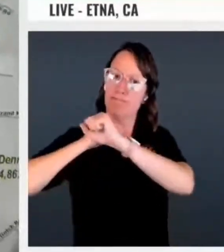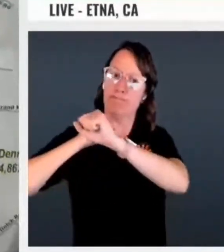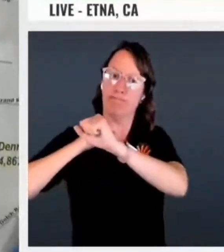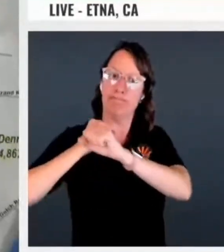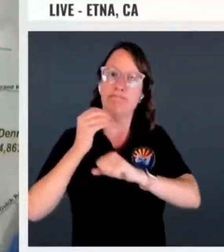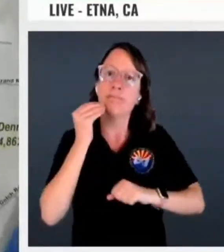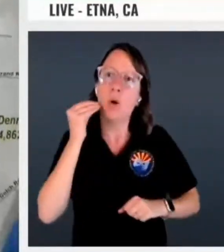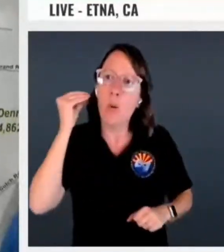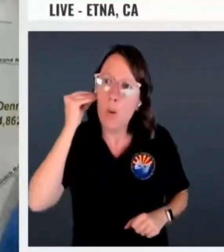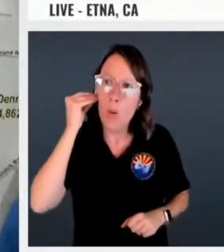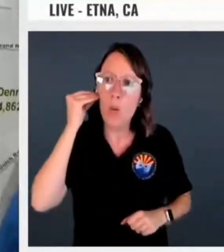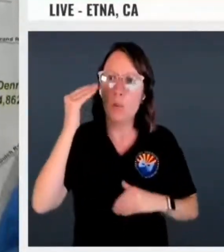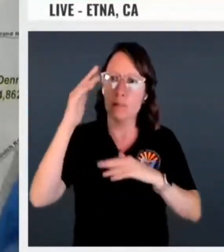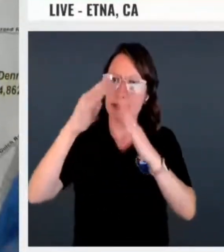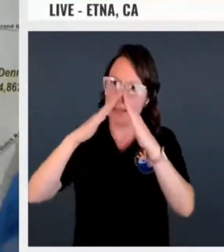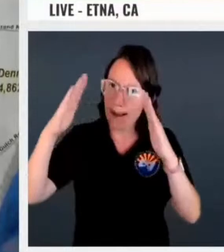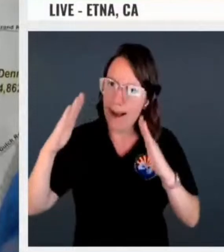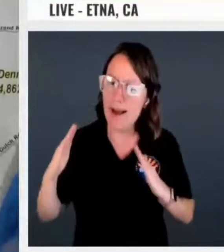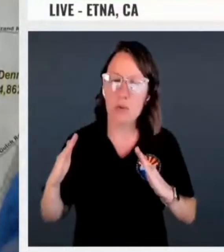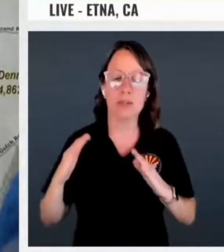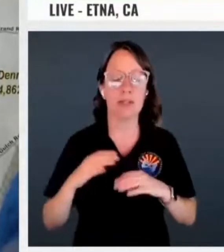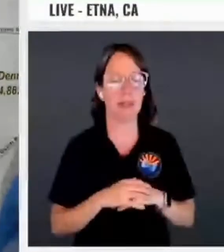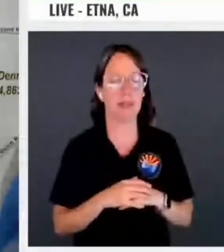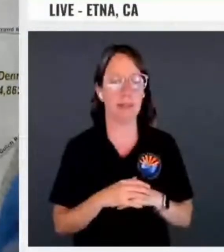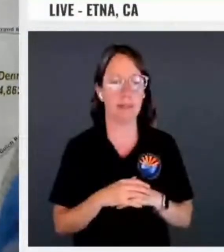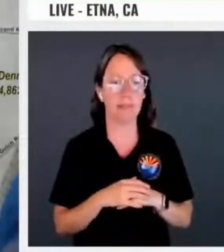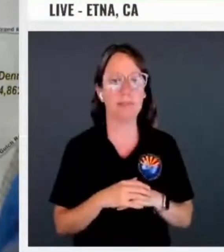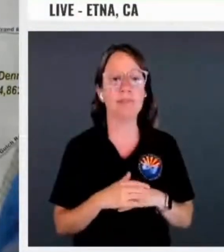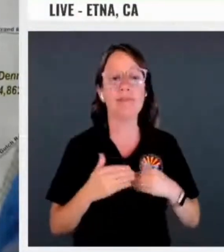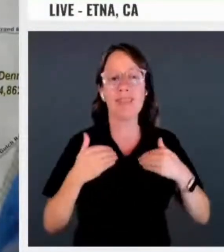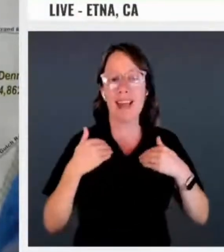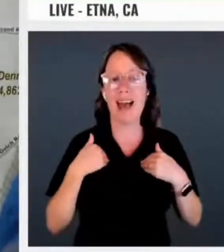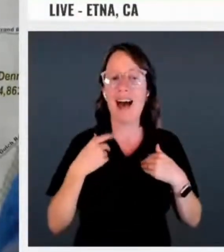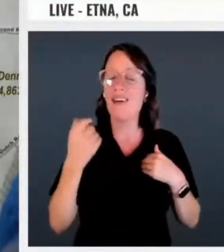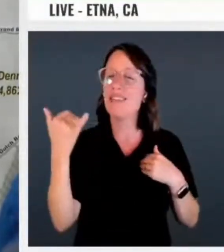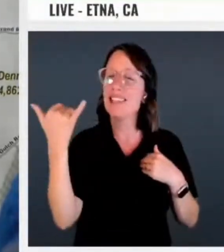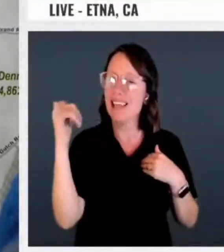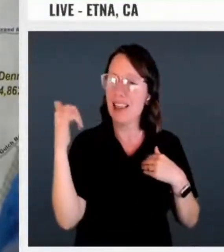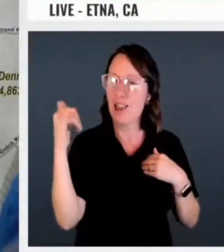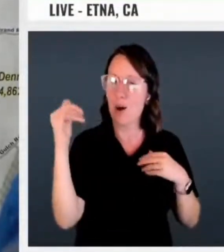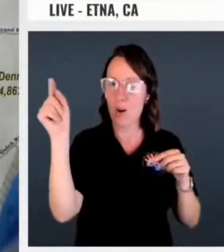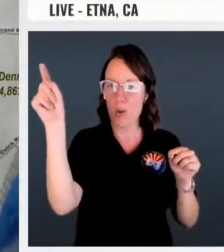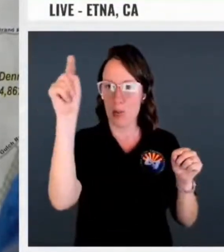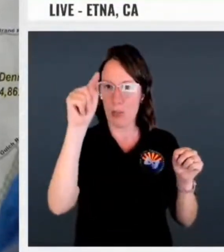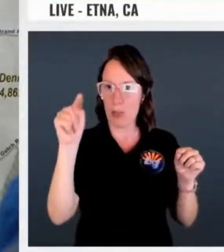multiple other contingency lines. We have retardant lines on the back side of those